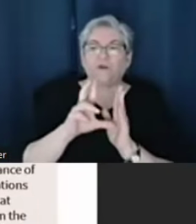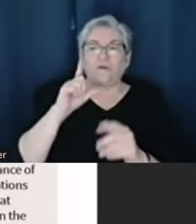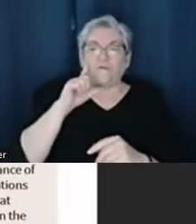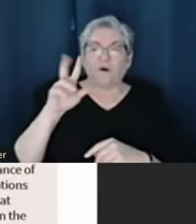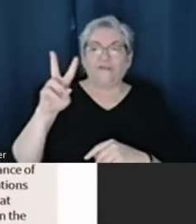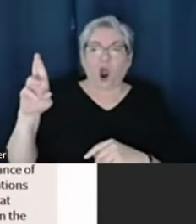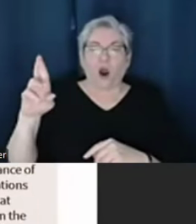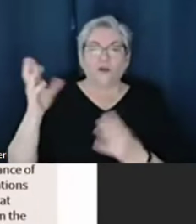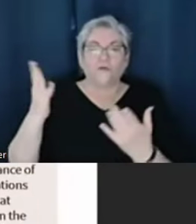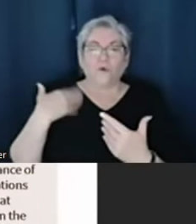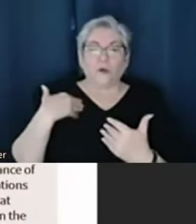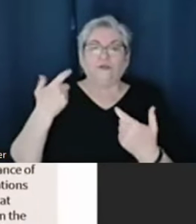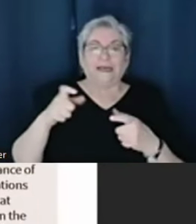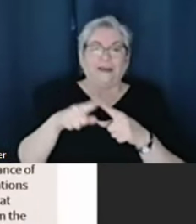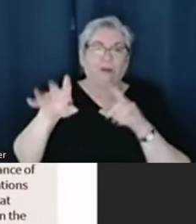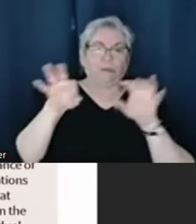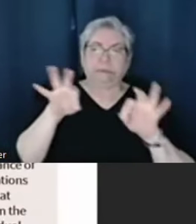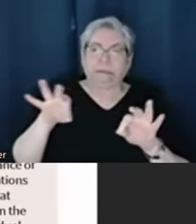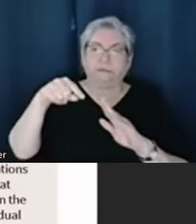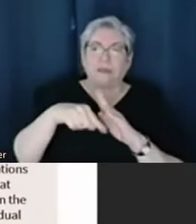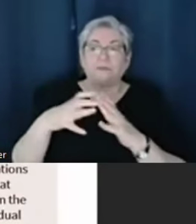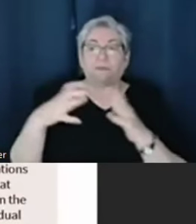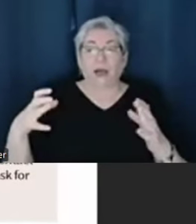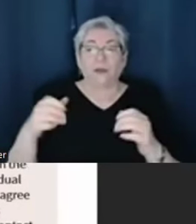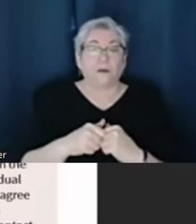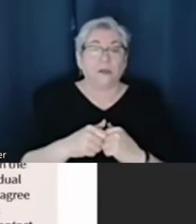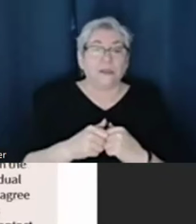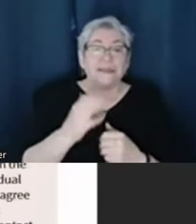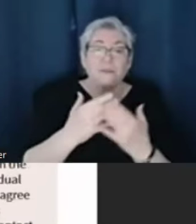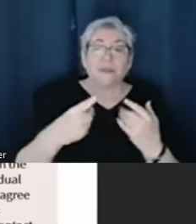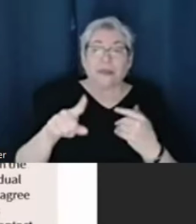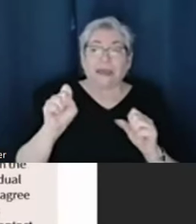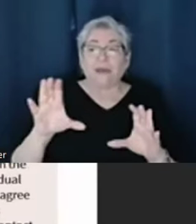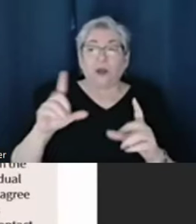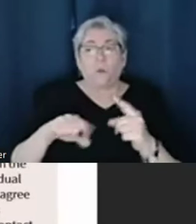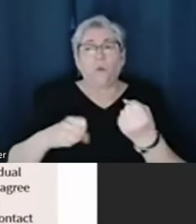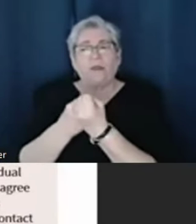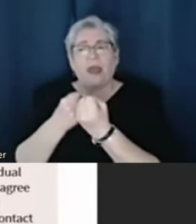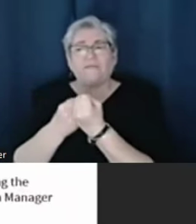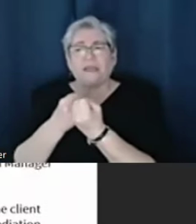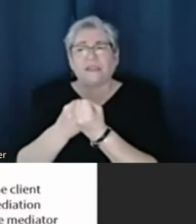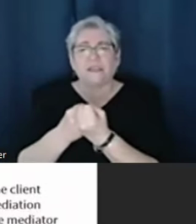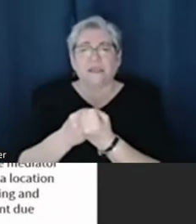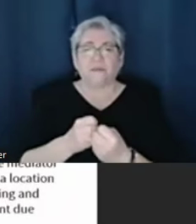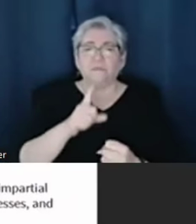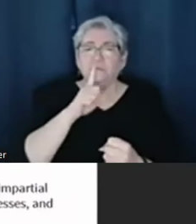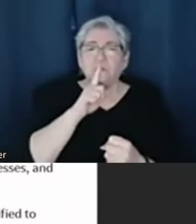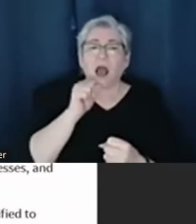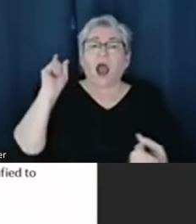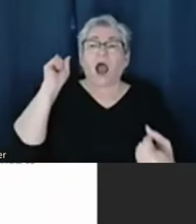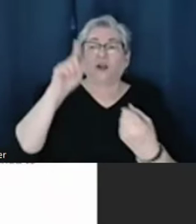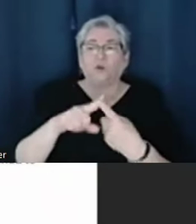much as possible here. Many of these can be done with advocates. It's not until you get to the